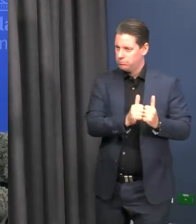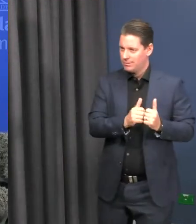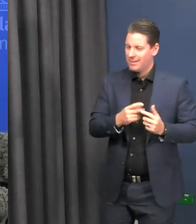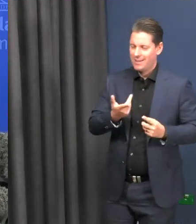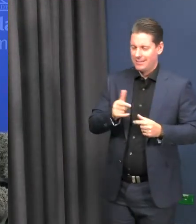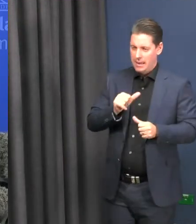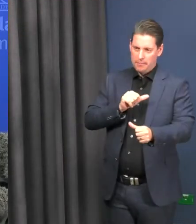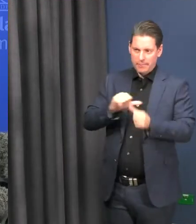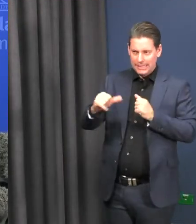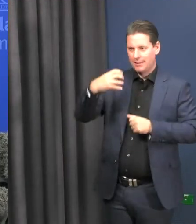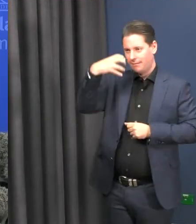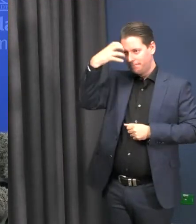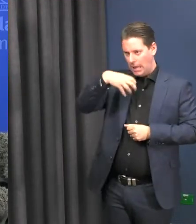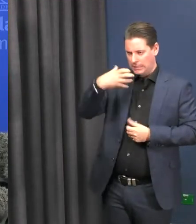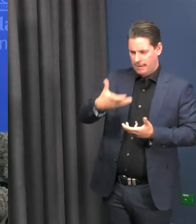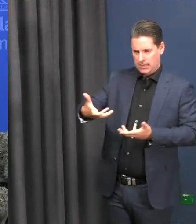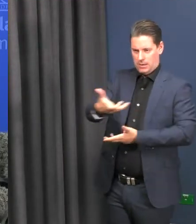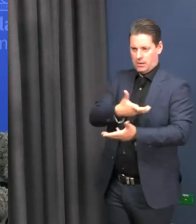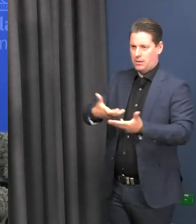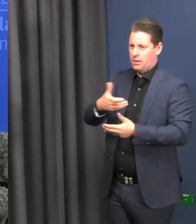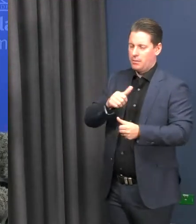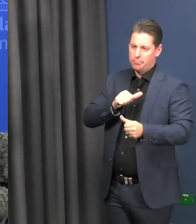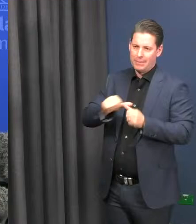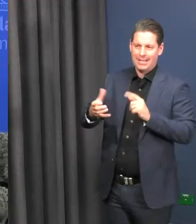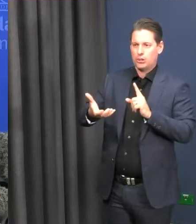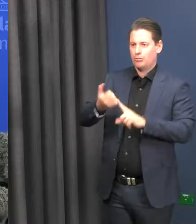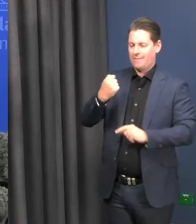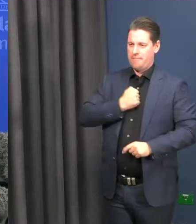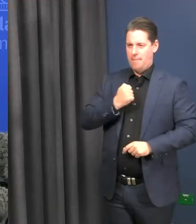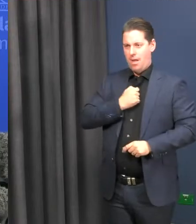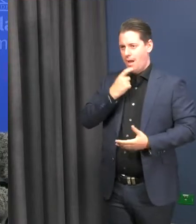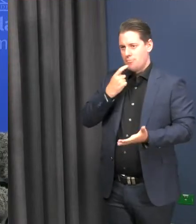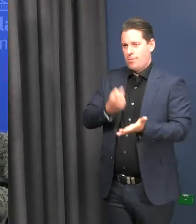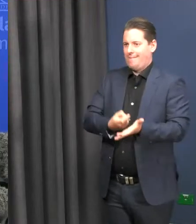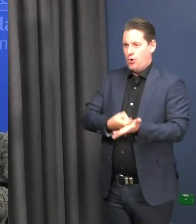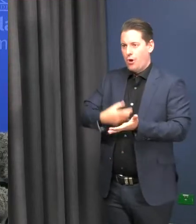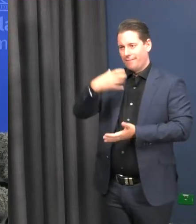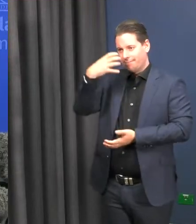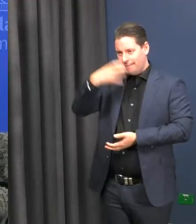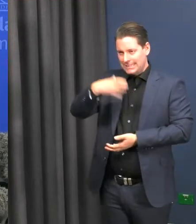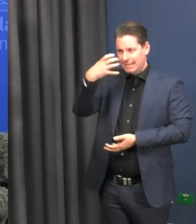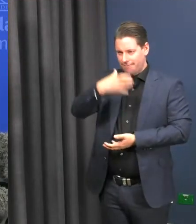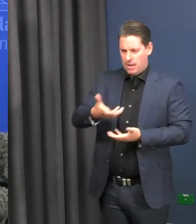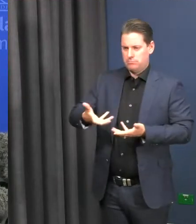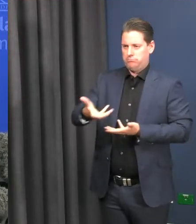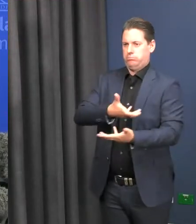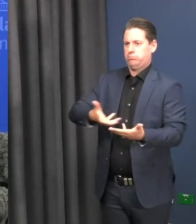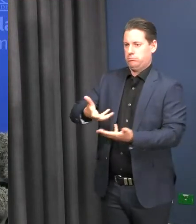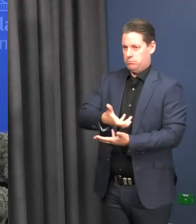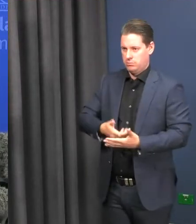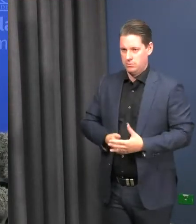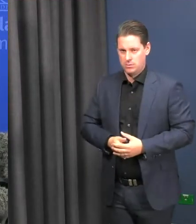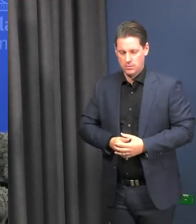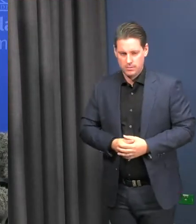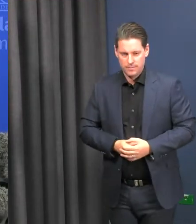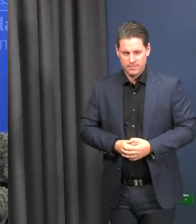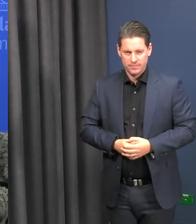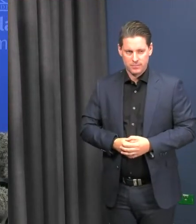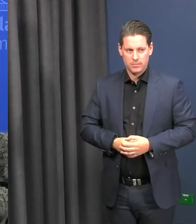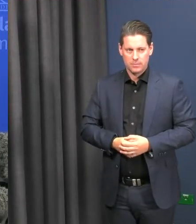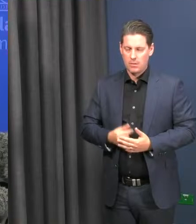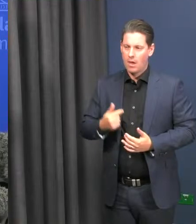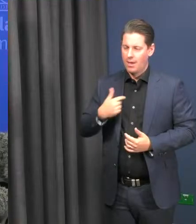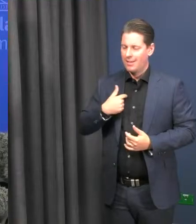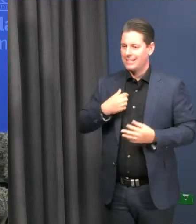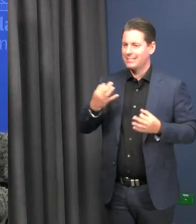to face. That's the way I deal with people. And we made the